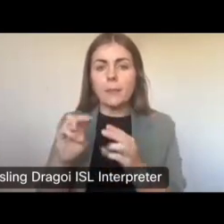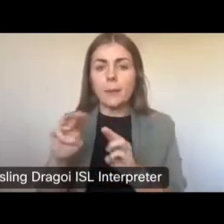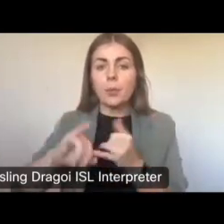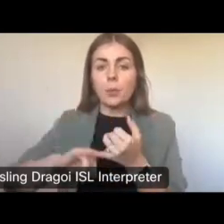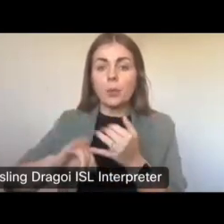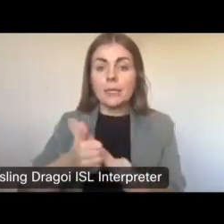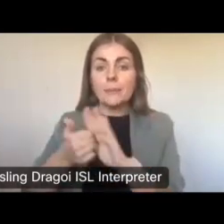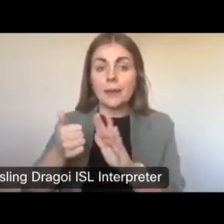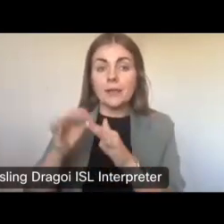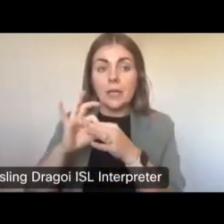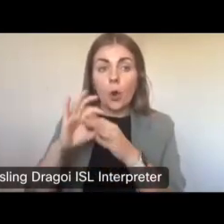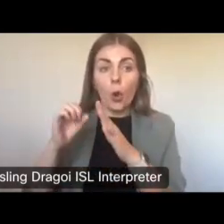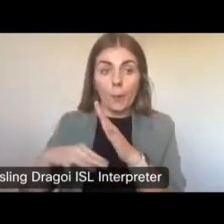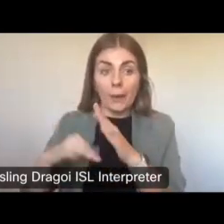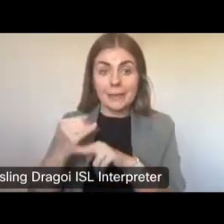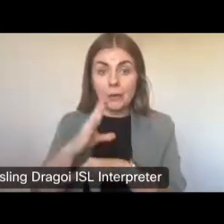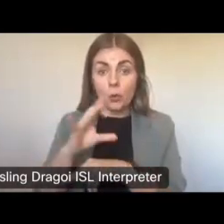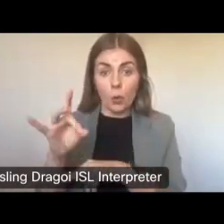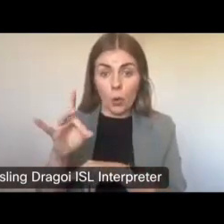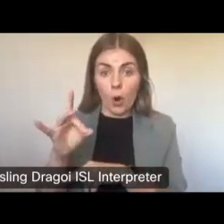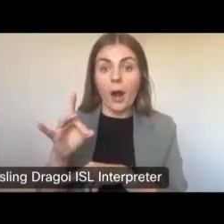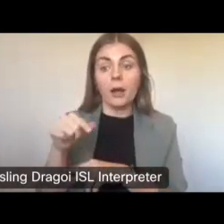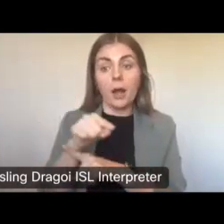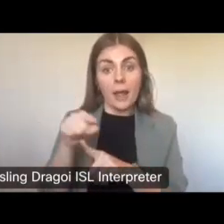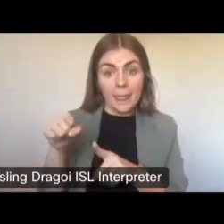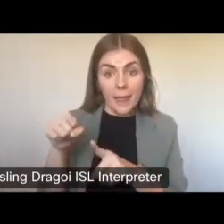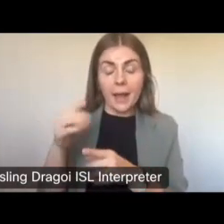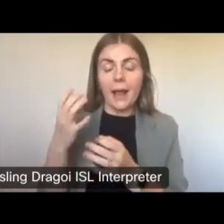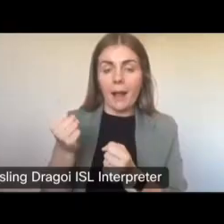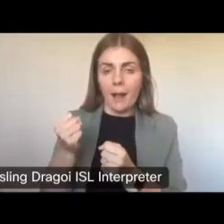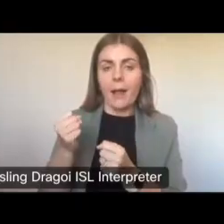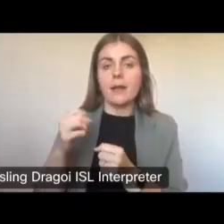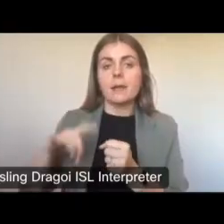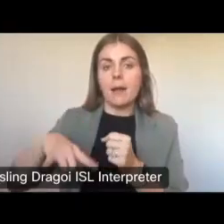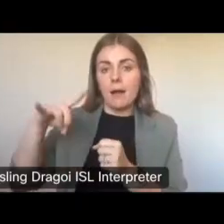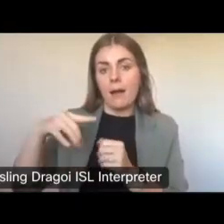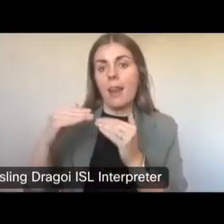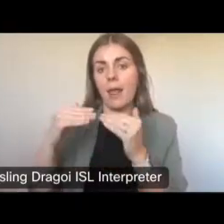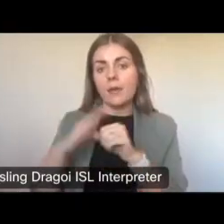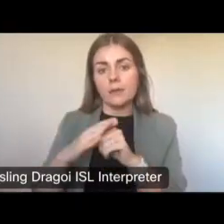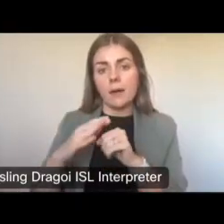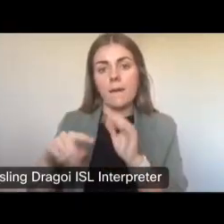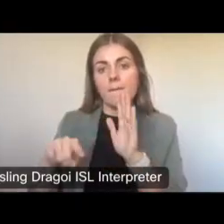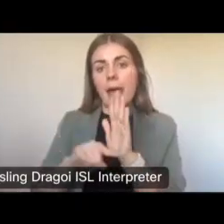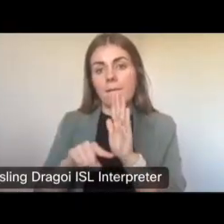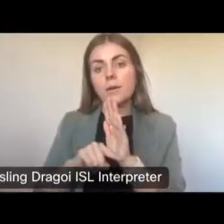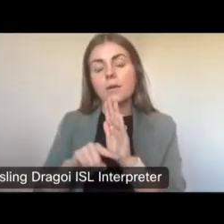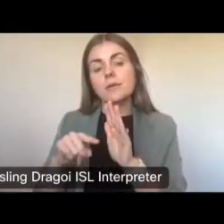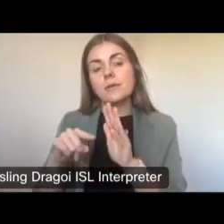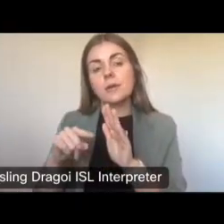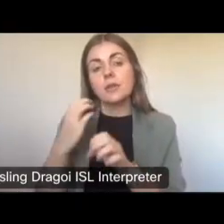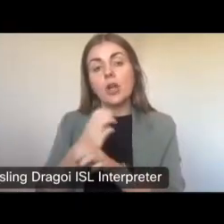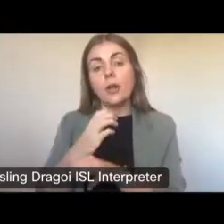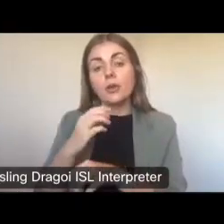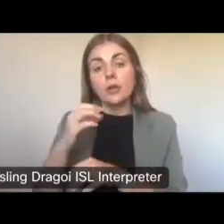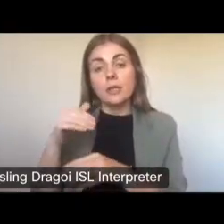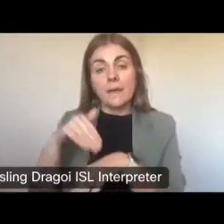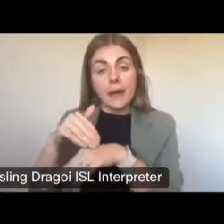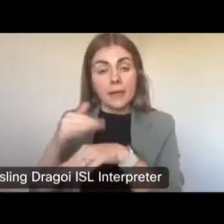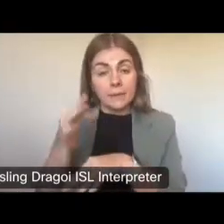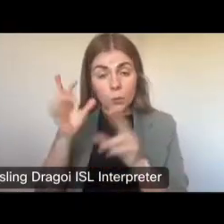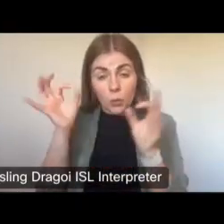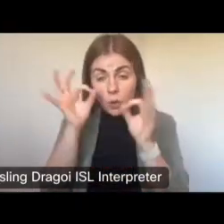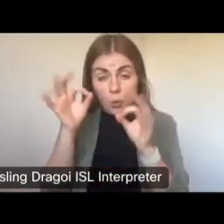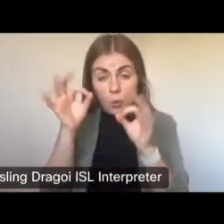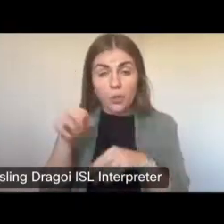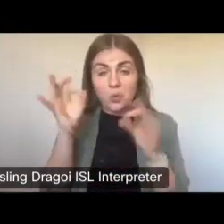experiences, had adverse childhood events, and very high levels of adverse childhood events. If you Google it, just Google Simon